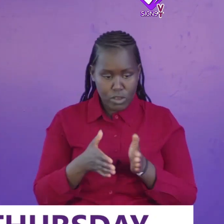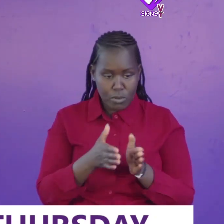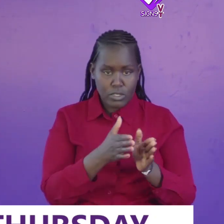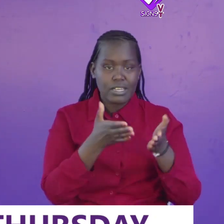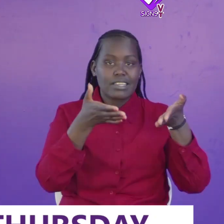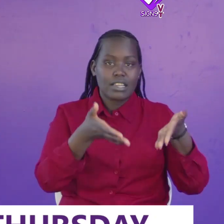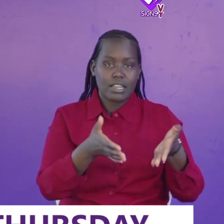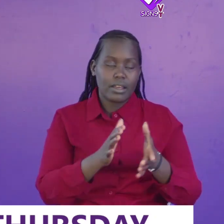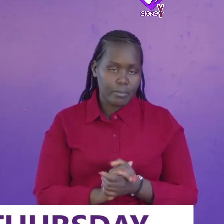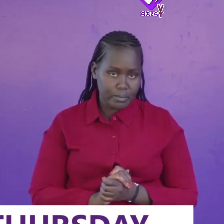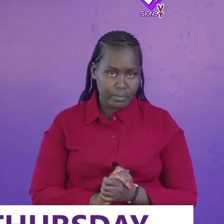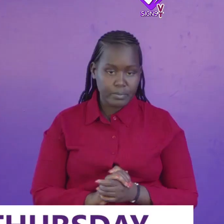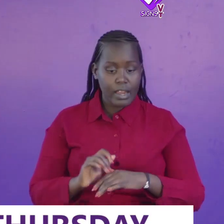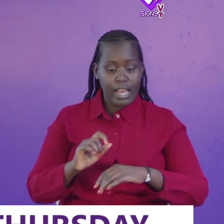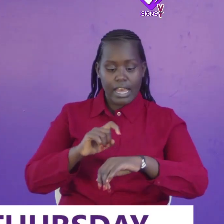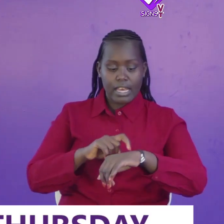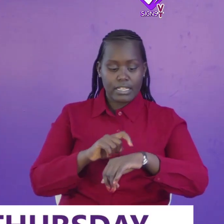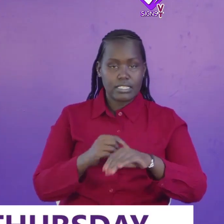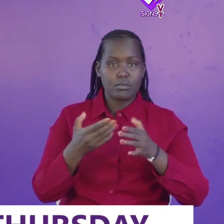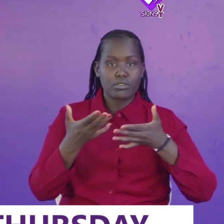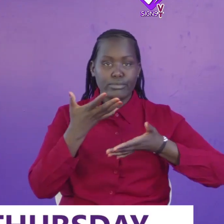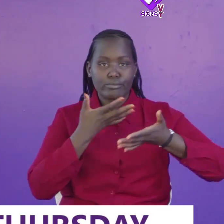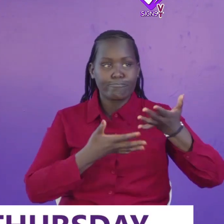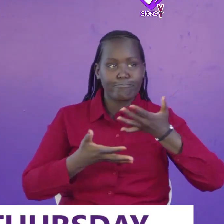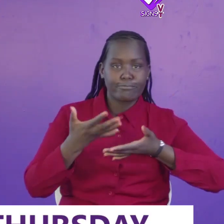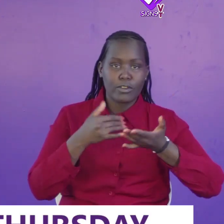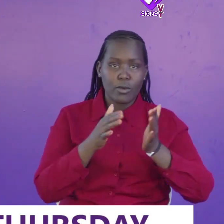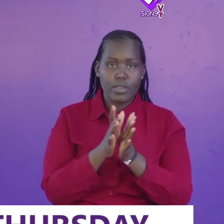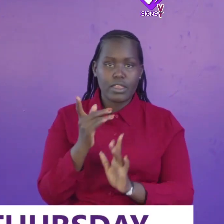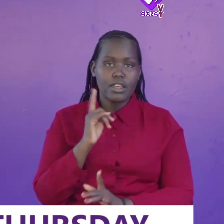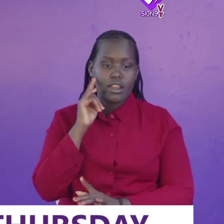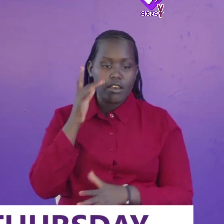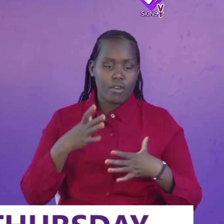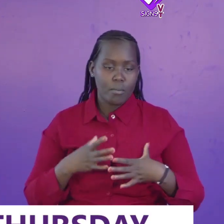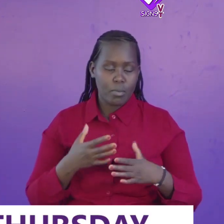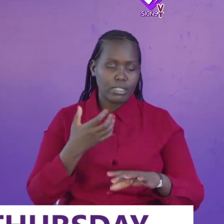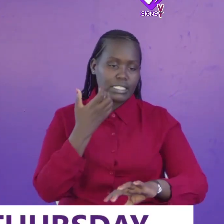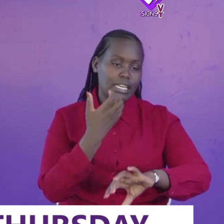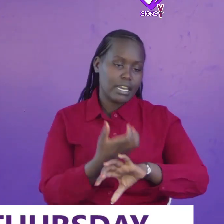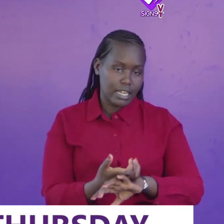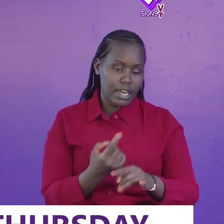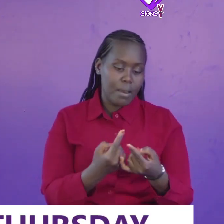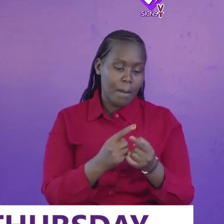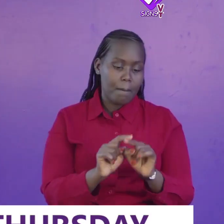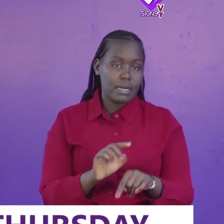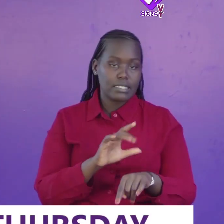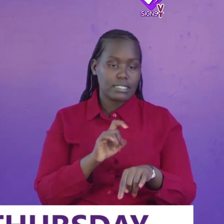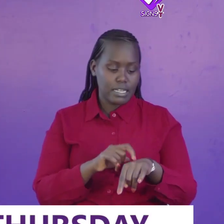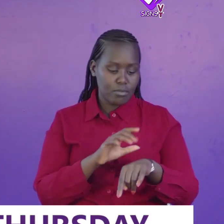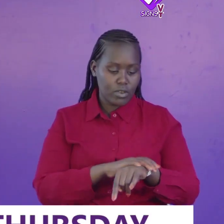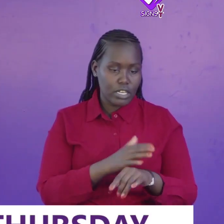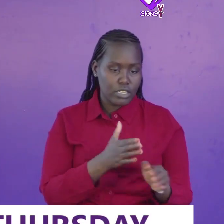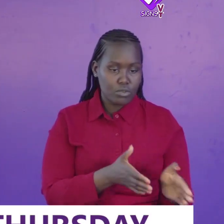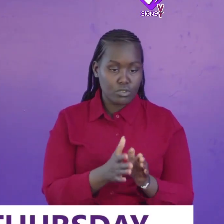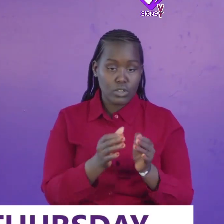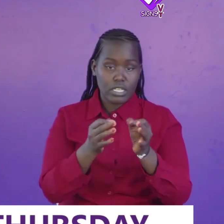there. And when it comes to interacting with these people, at times it's very hard. But when you get the opportunity, or